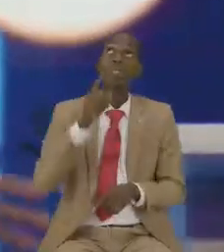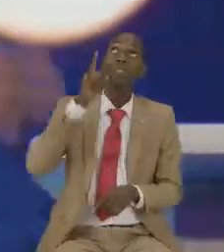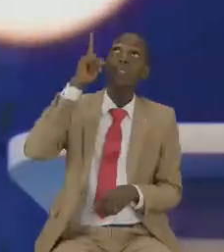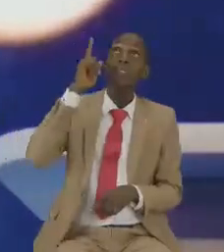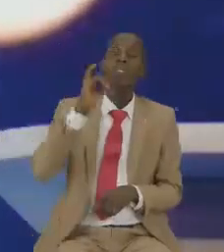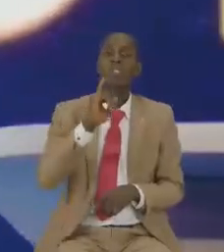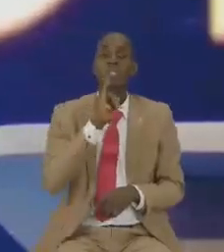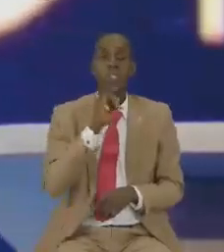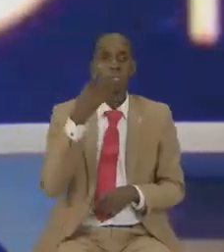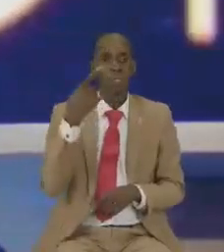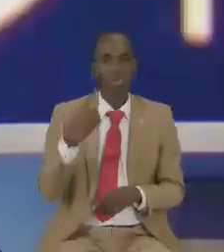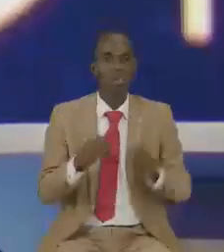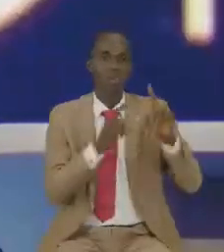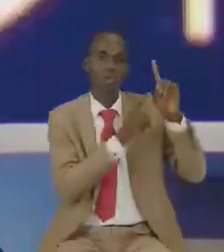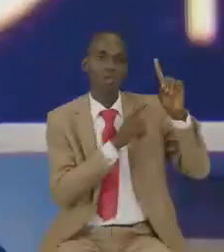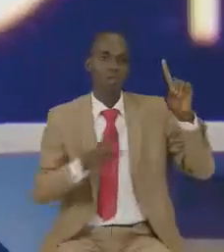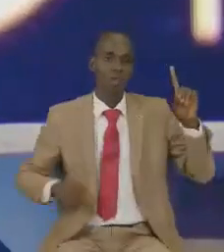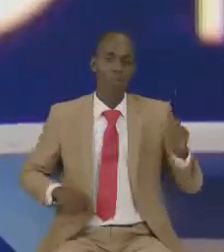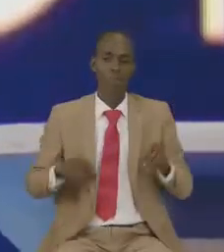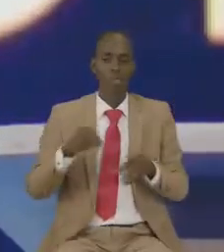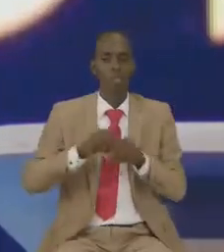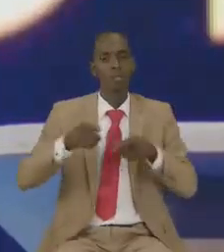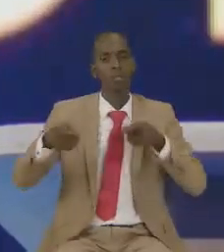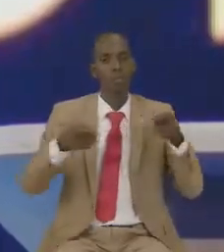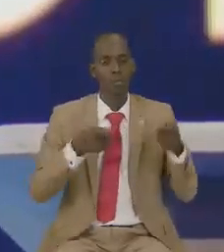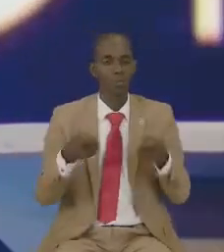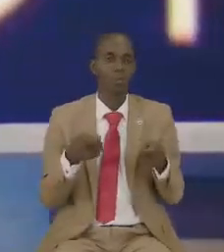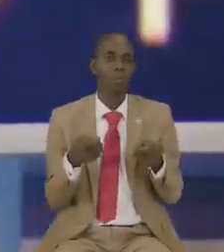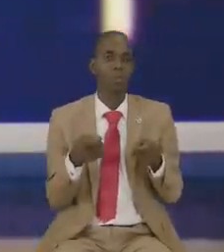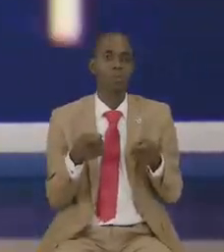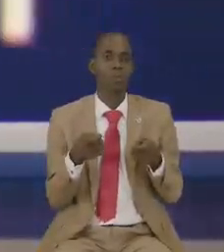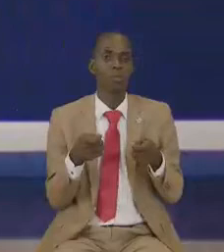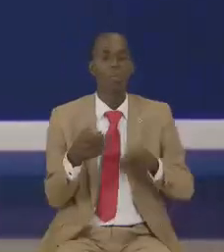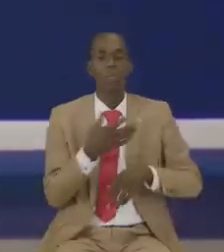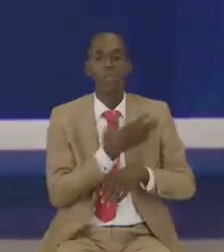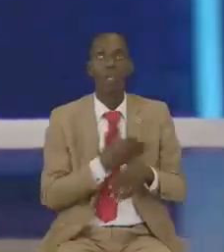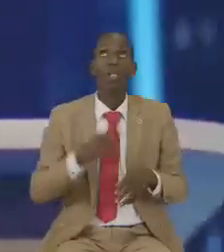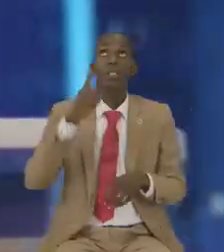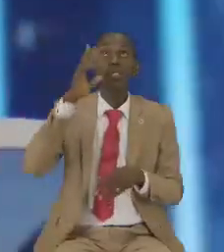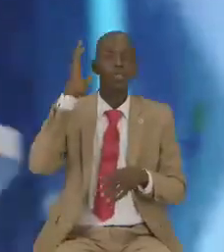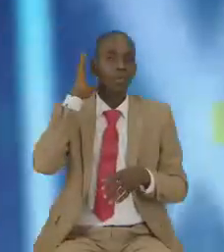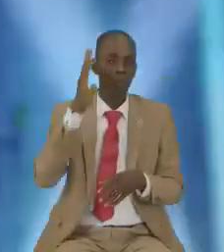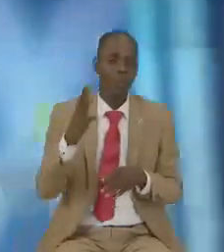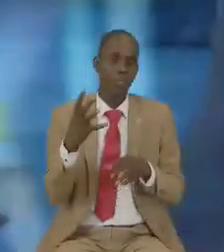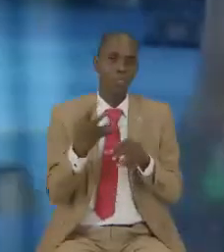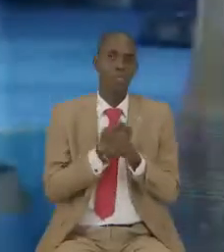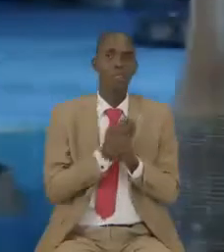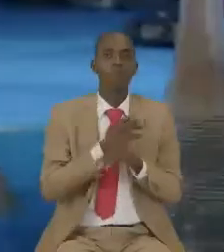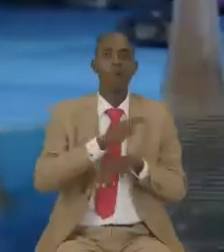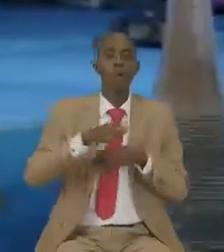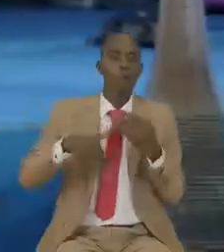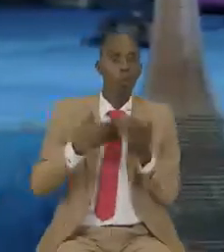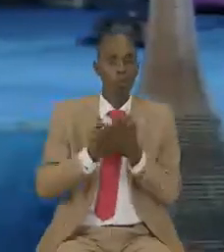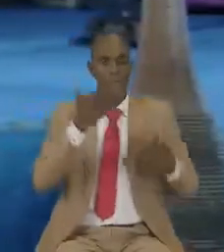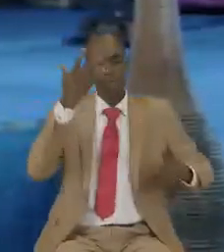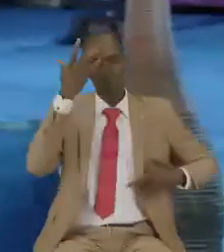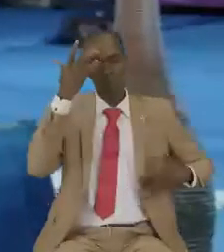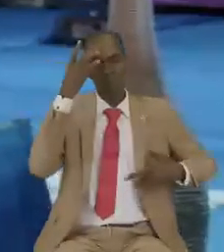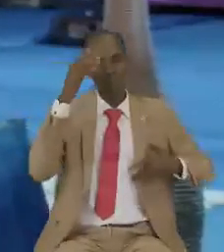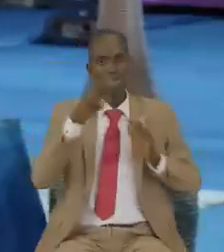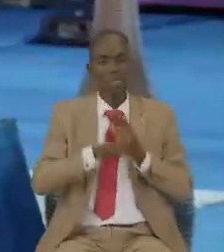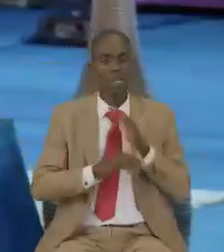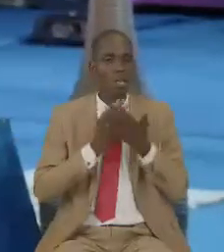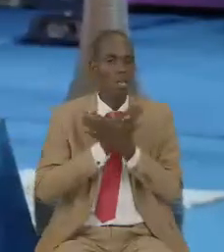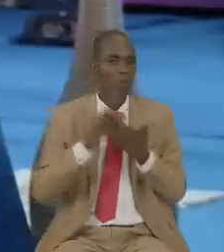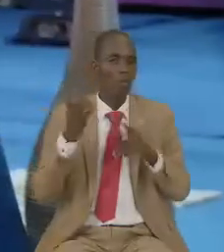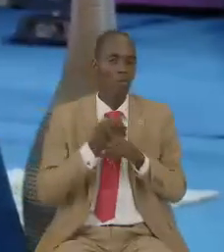is the Lord in charge, in control, and he will take all those sicknesses away from